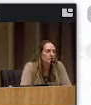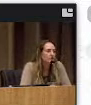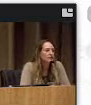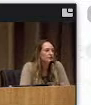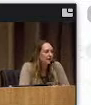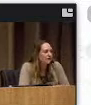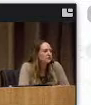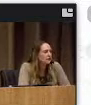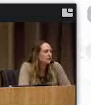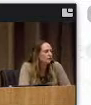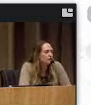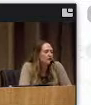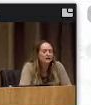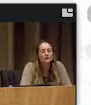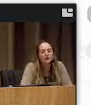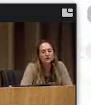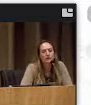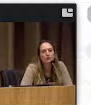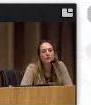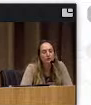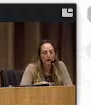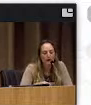So following our